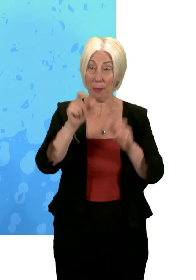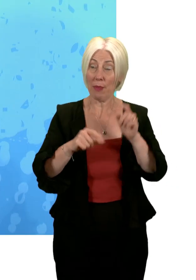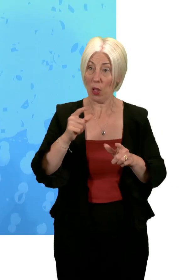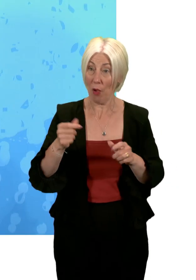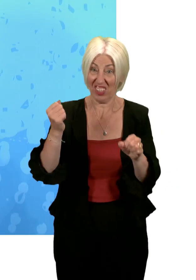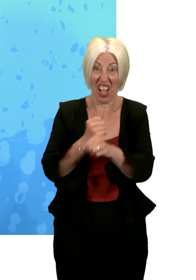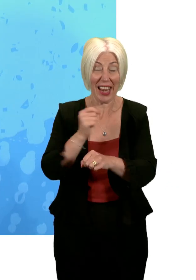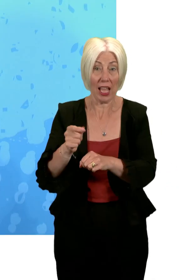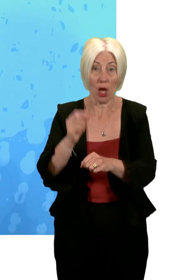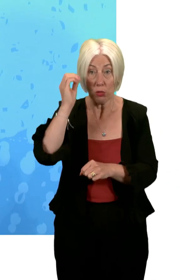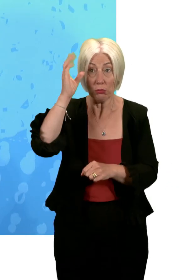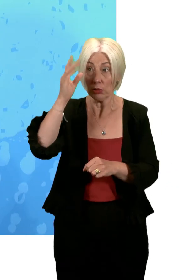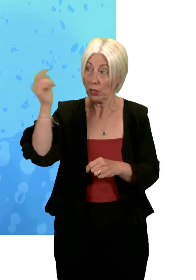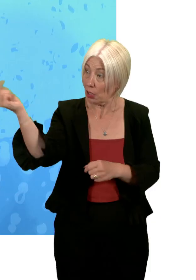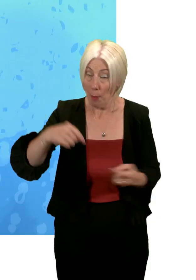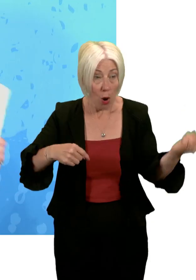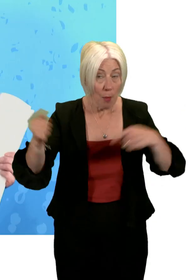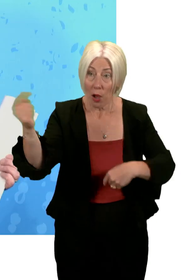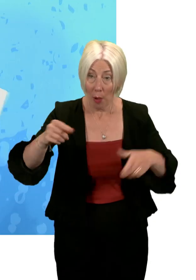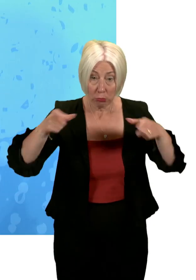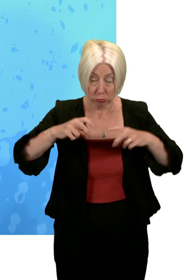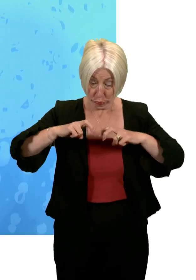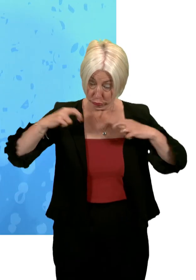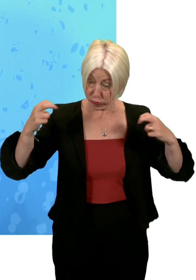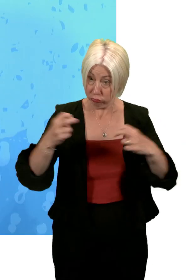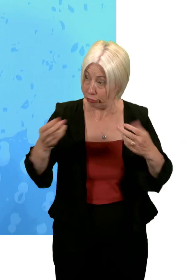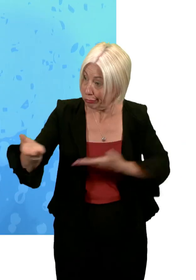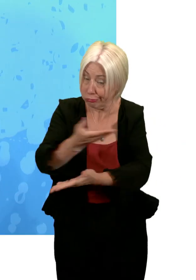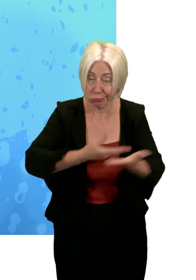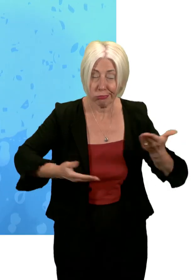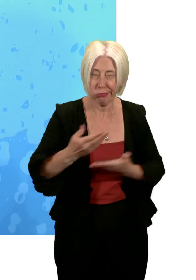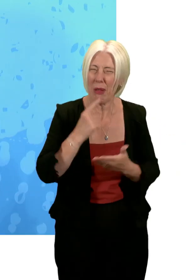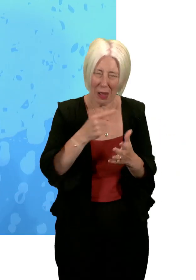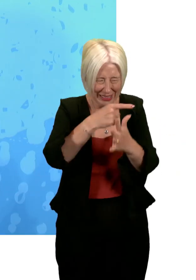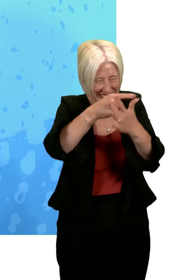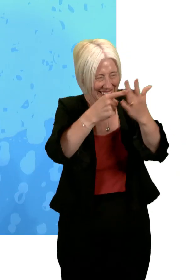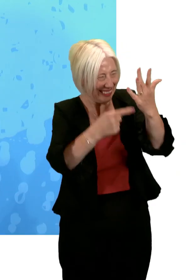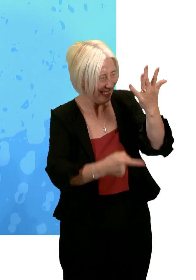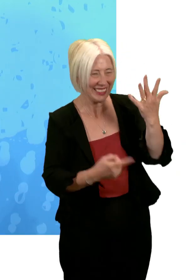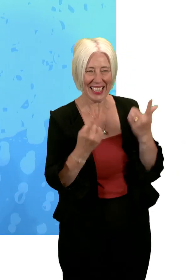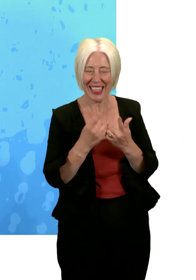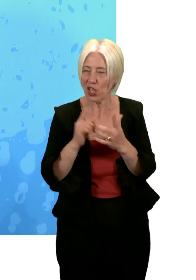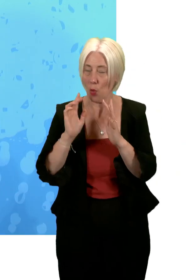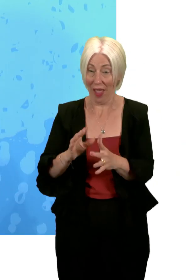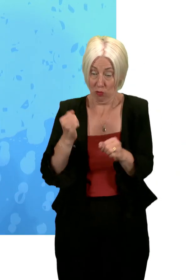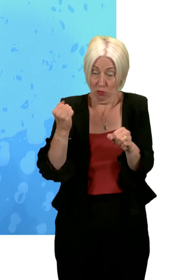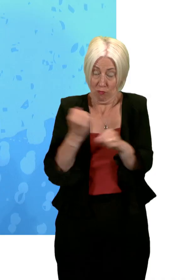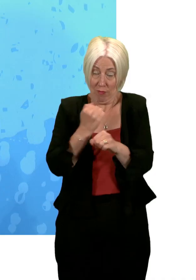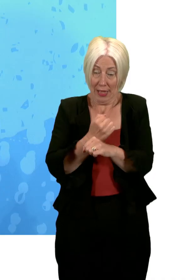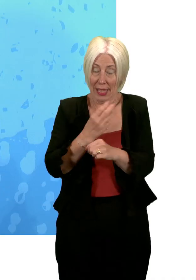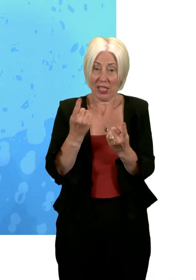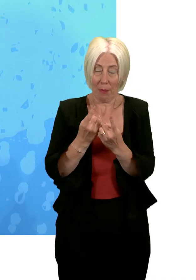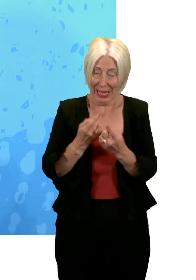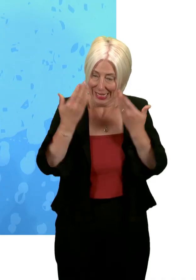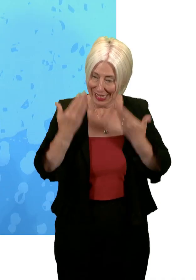that be, you know, passed out. But there's a lot of different things that we have to do. There's things that we have to fix here and now and on that particular day